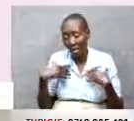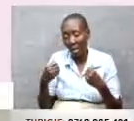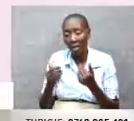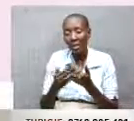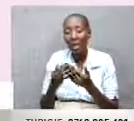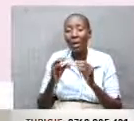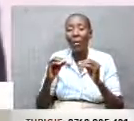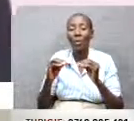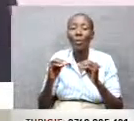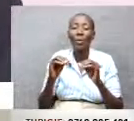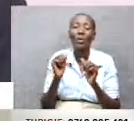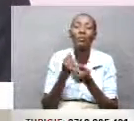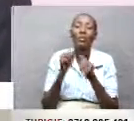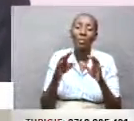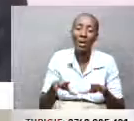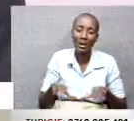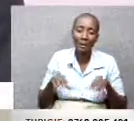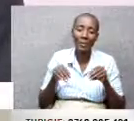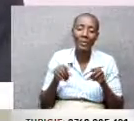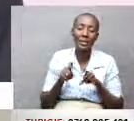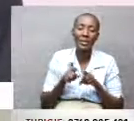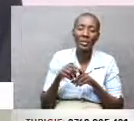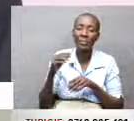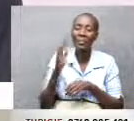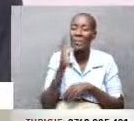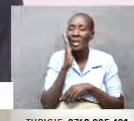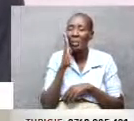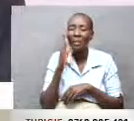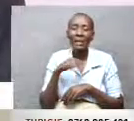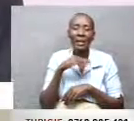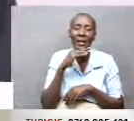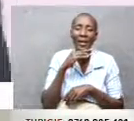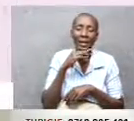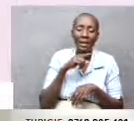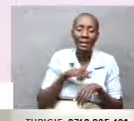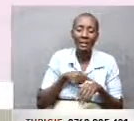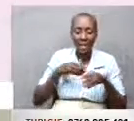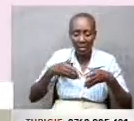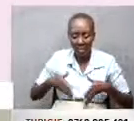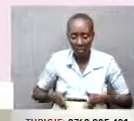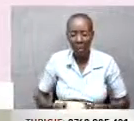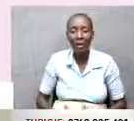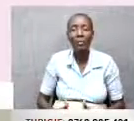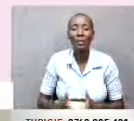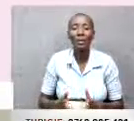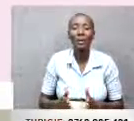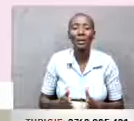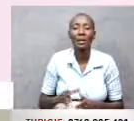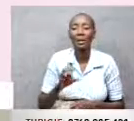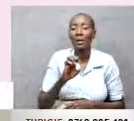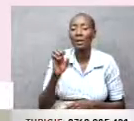unacceptable. To have maternal mortality, where a woman has to lose a life while giving life, in East Africa